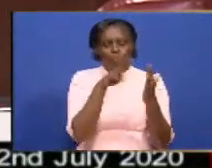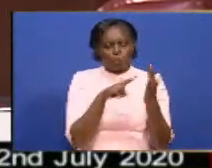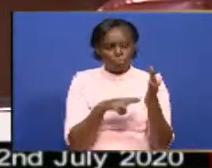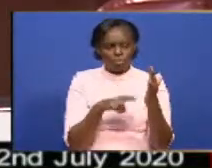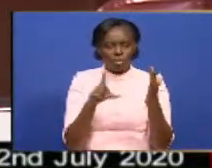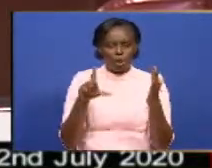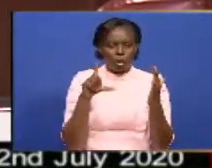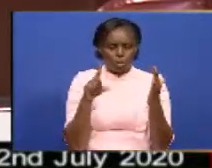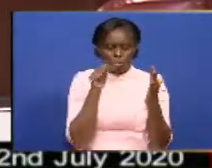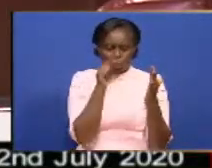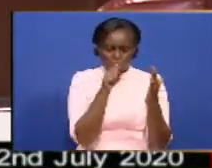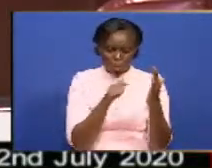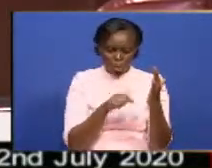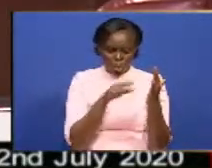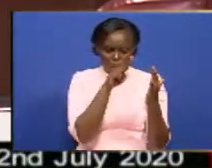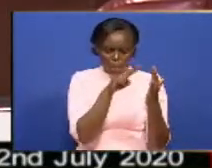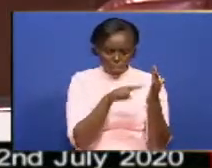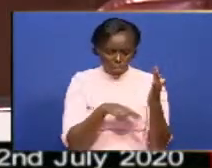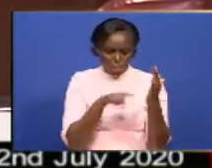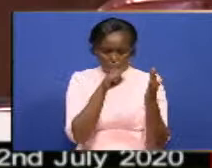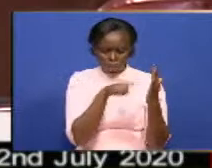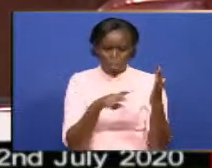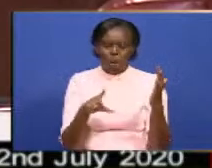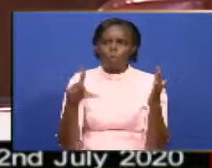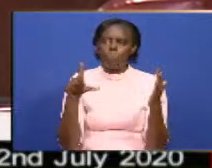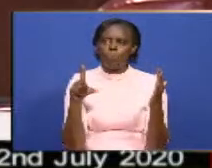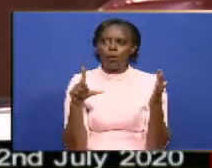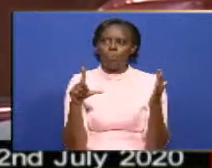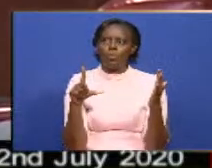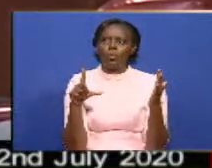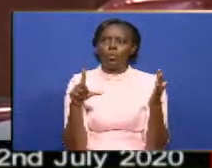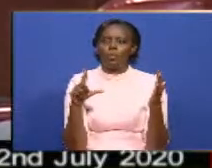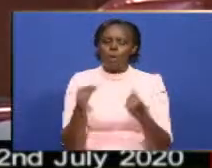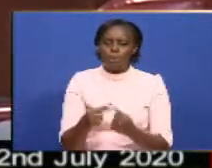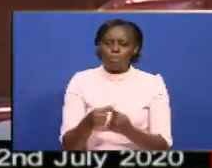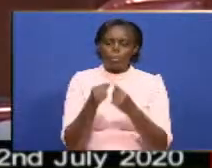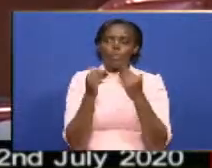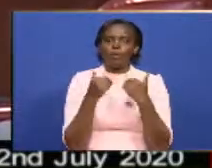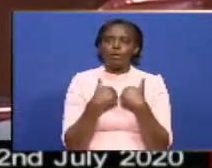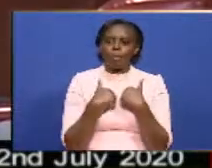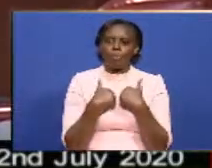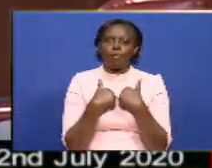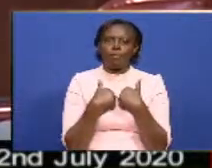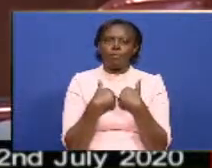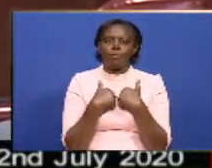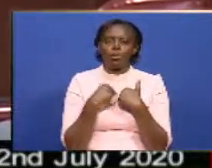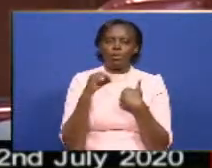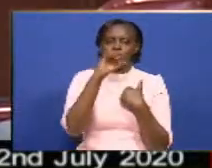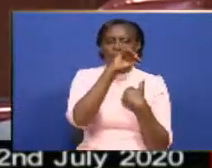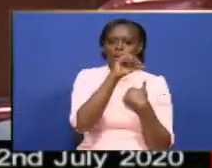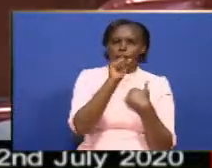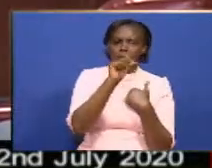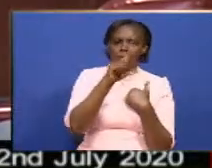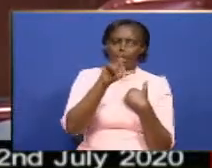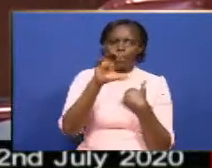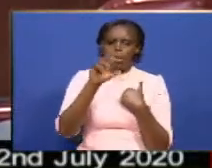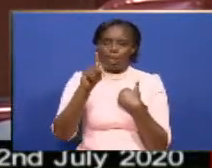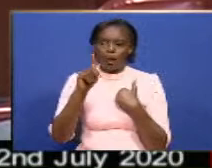law, which I've had a chance to look at, I had the privilege of being in the jailer committee, and we visited